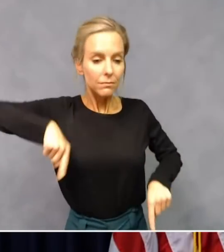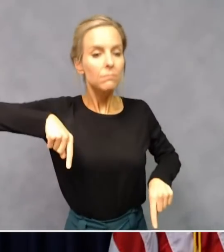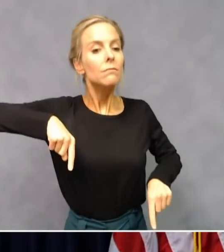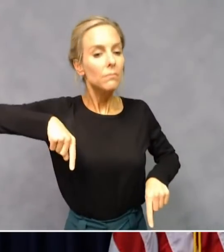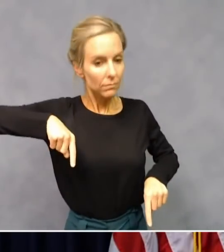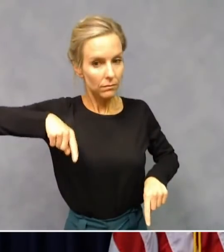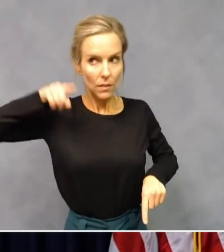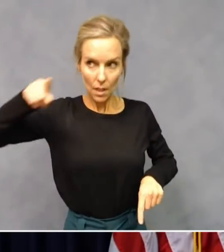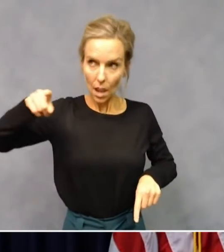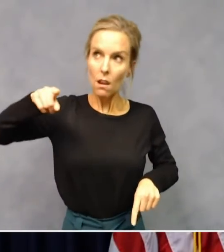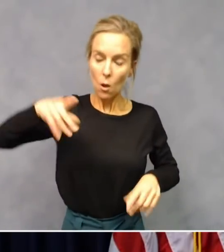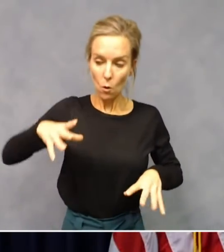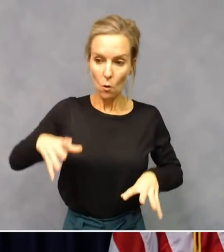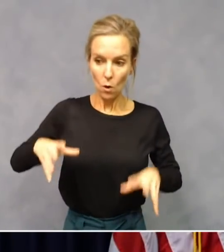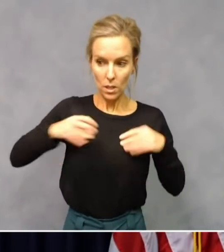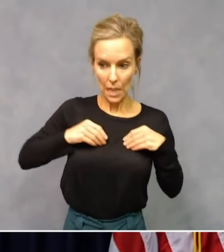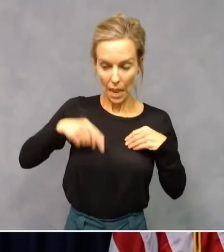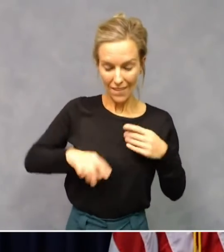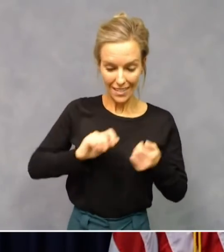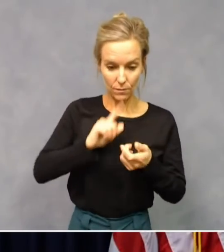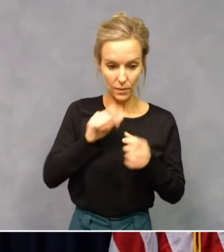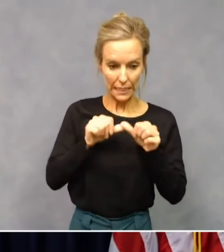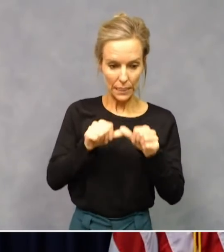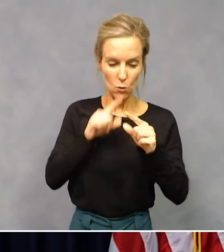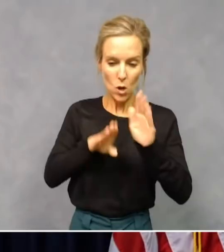the surge continues to worsen?